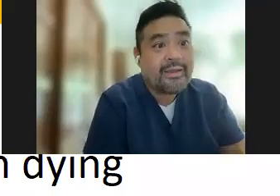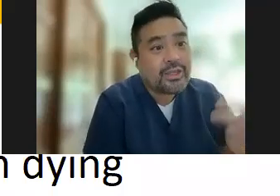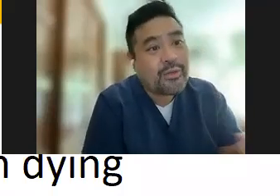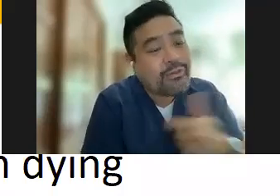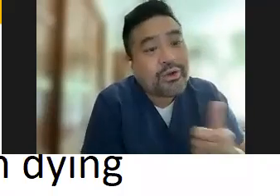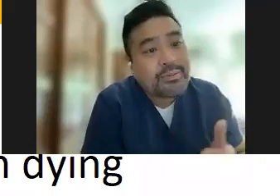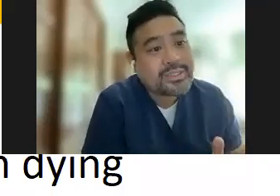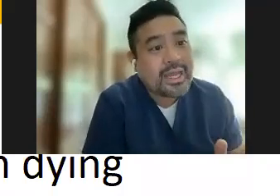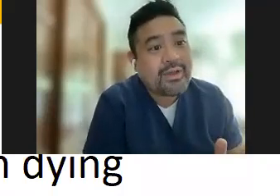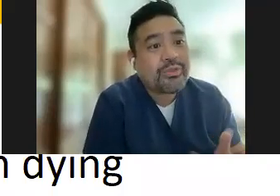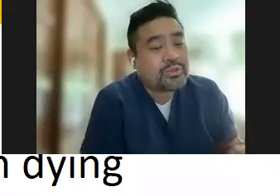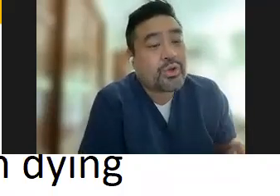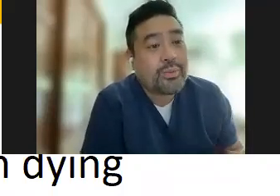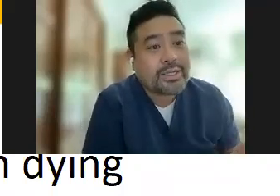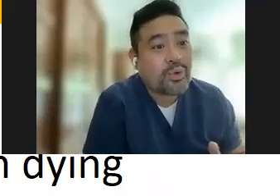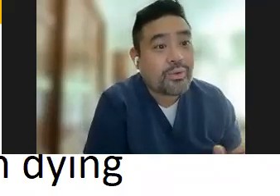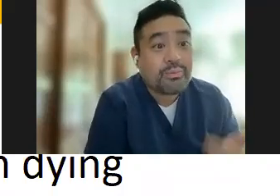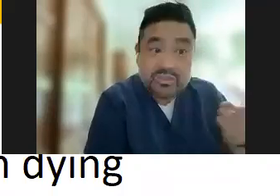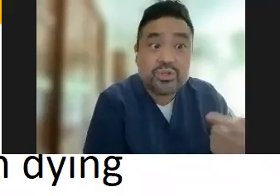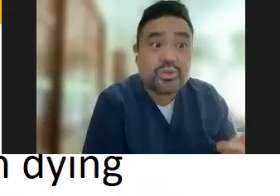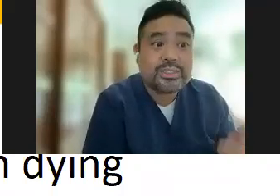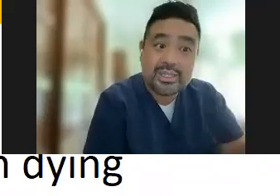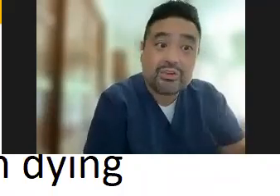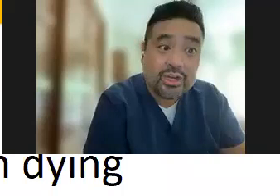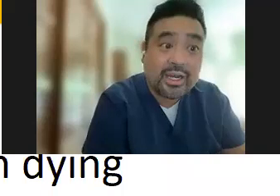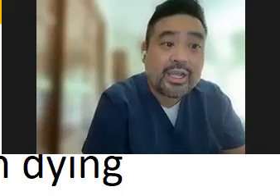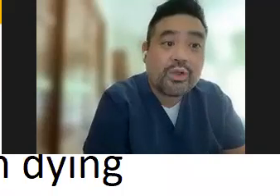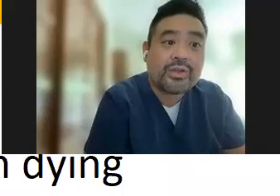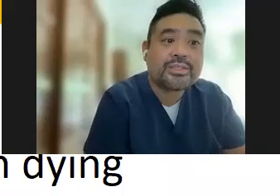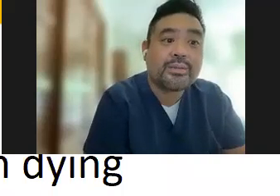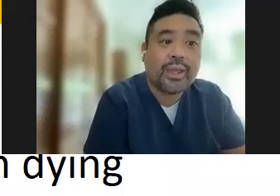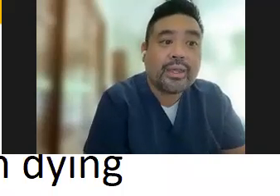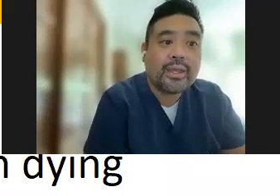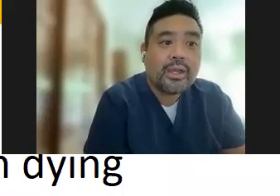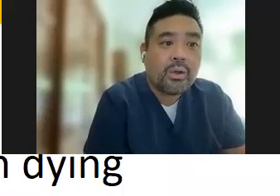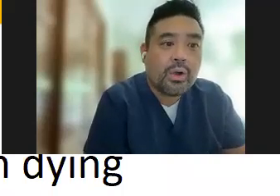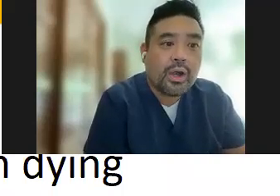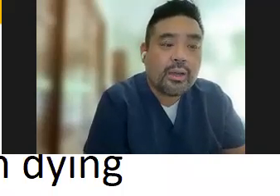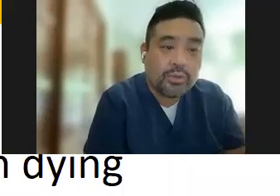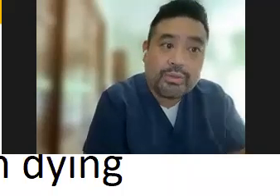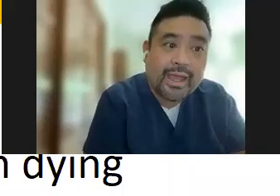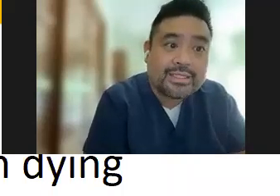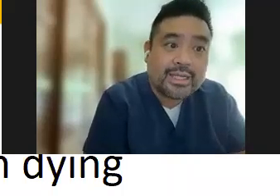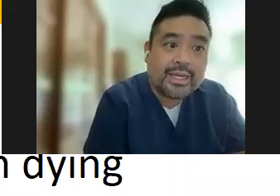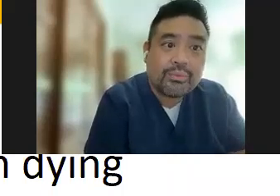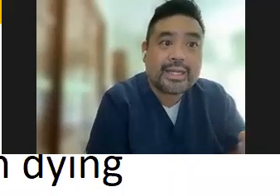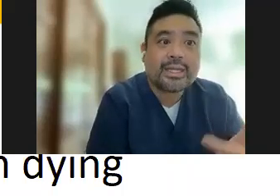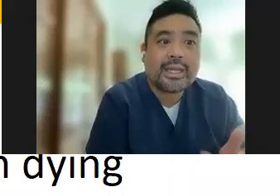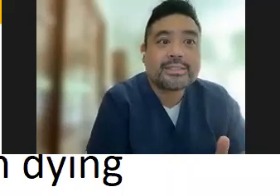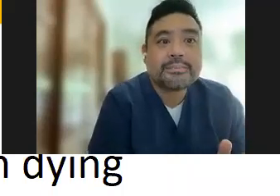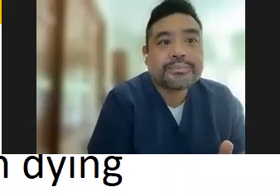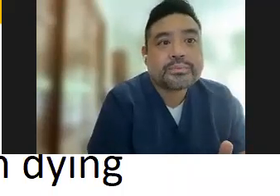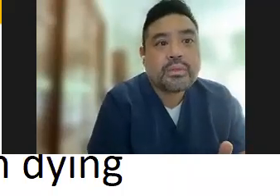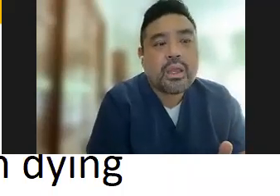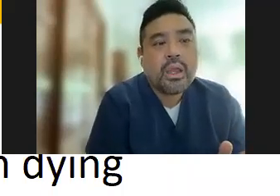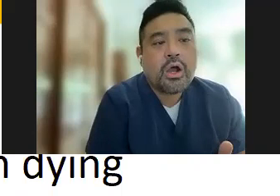anybody, you know, that third option is kind of out there. As we're going back to normal, it's two choices. Either you're going to get COVID at some point or you'll be vaccinated and protected